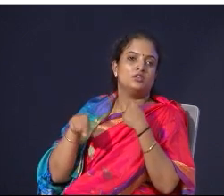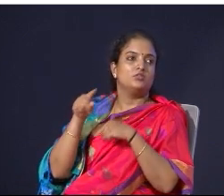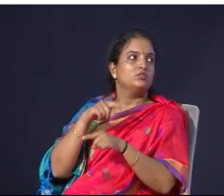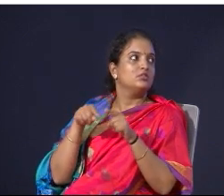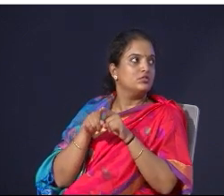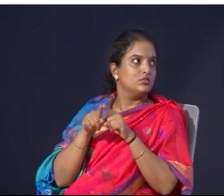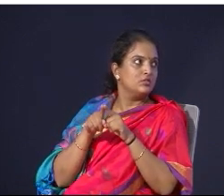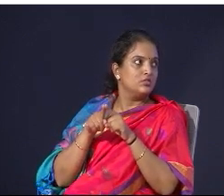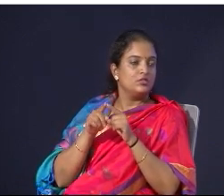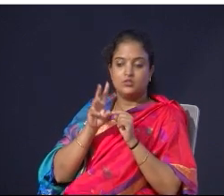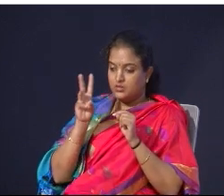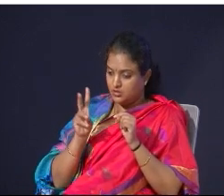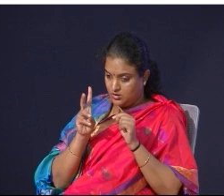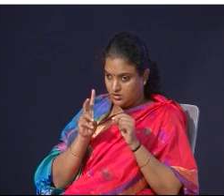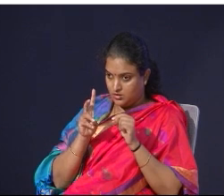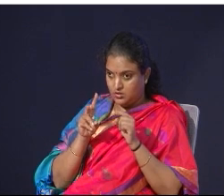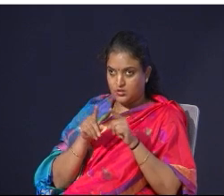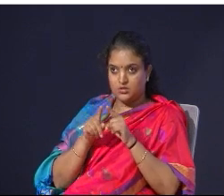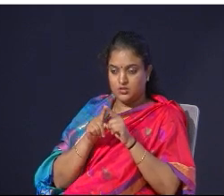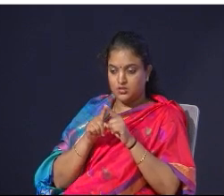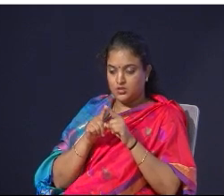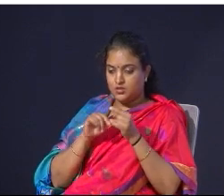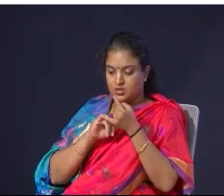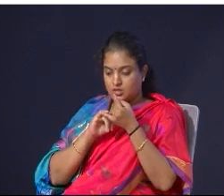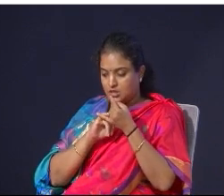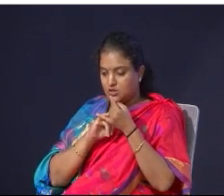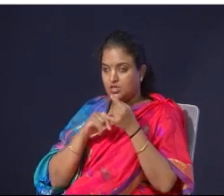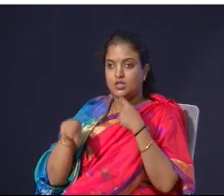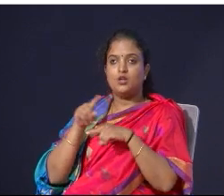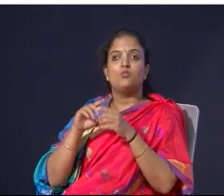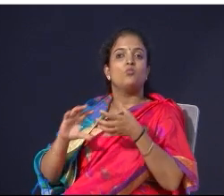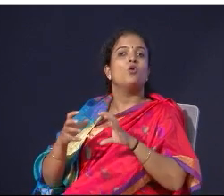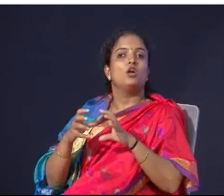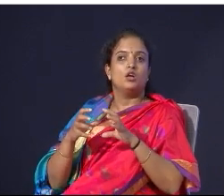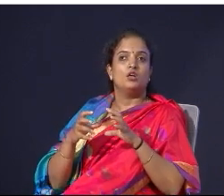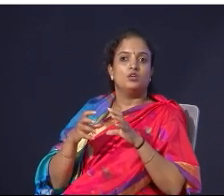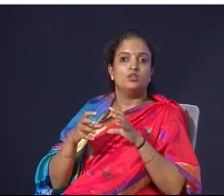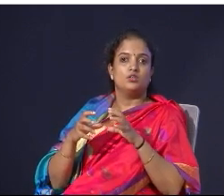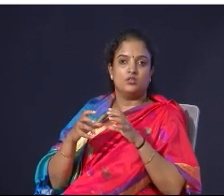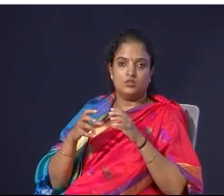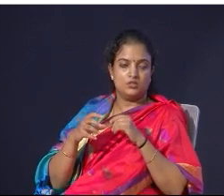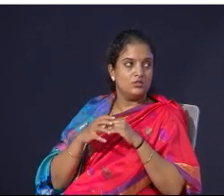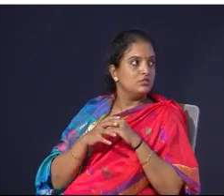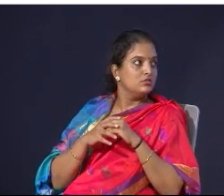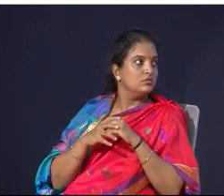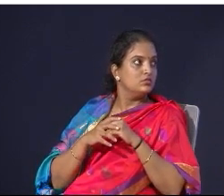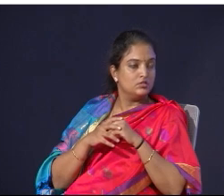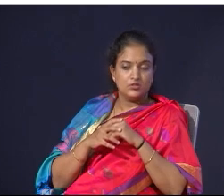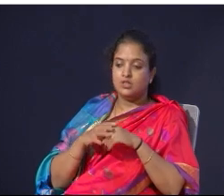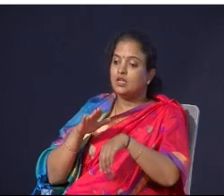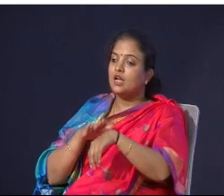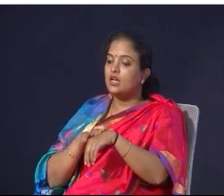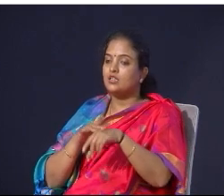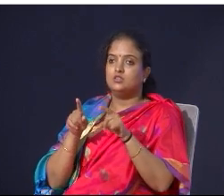grasping. Stage 3, integration of sensory and motor skills. Towards an intentional grasp, touch to stimulate